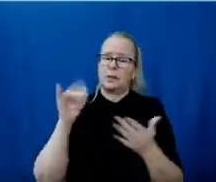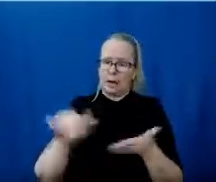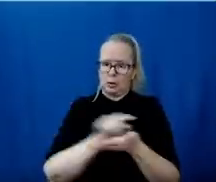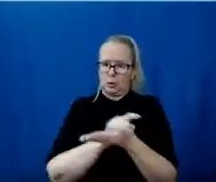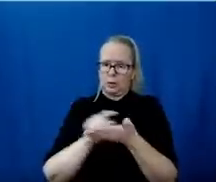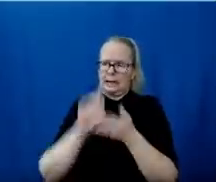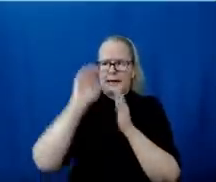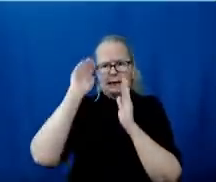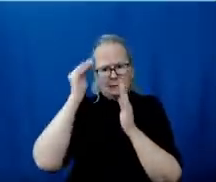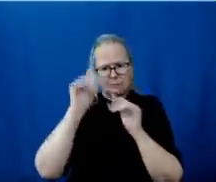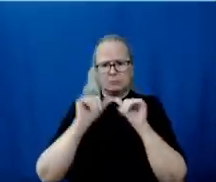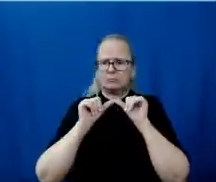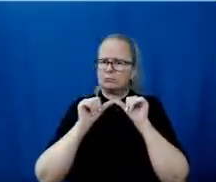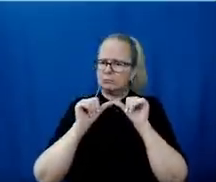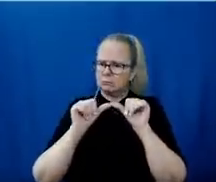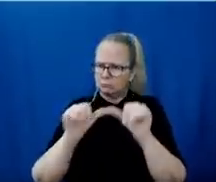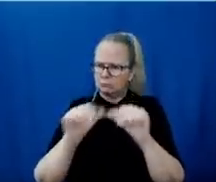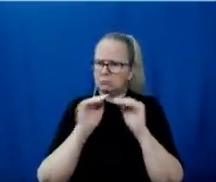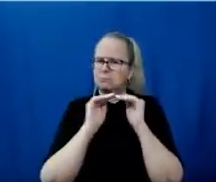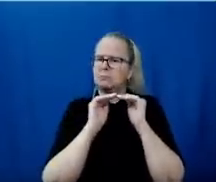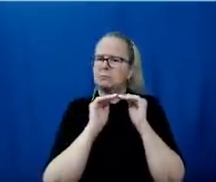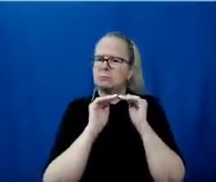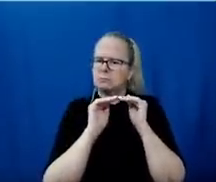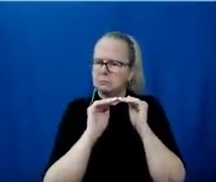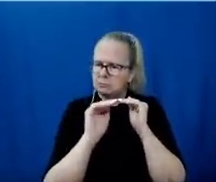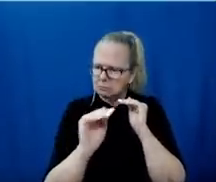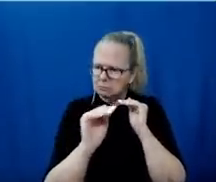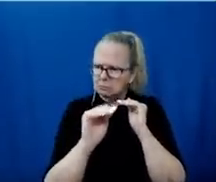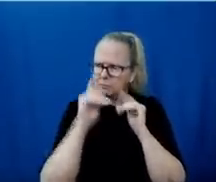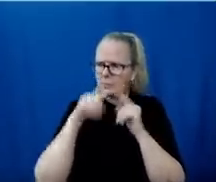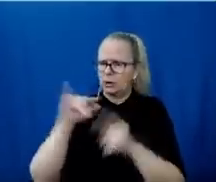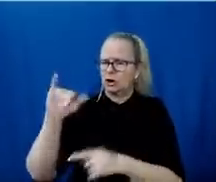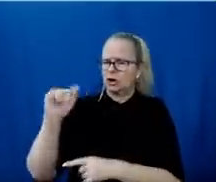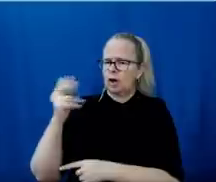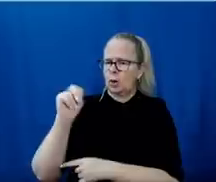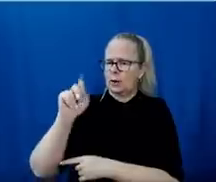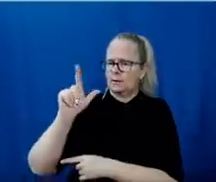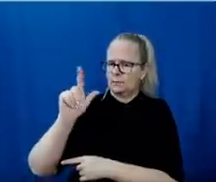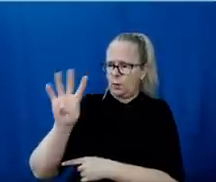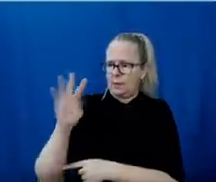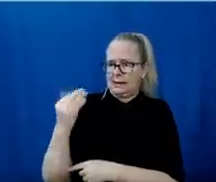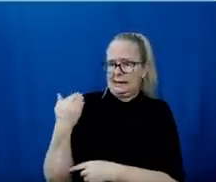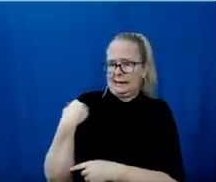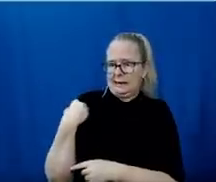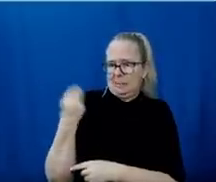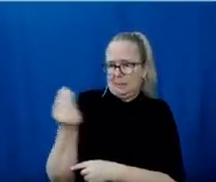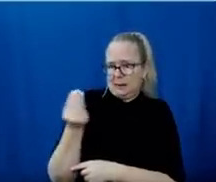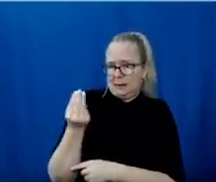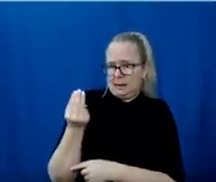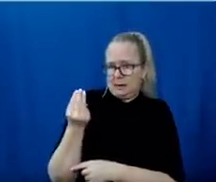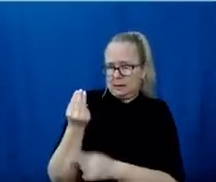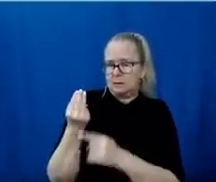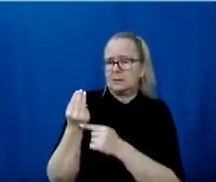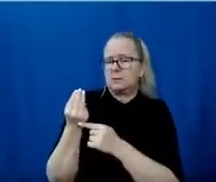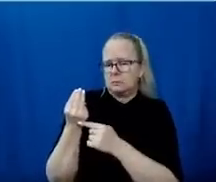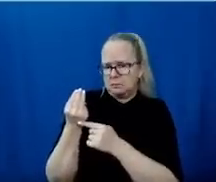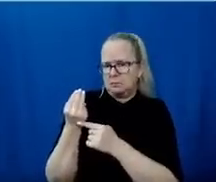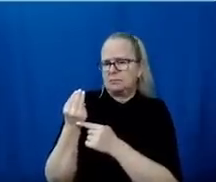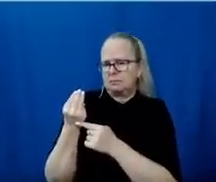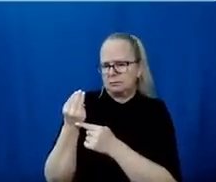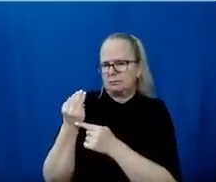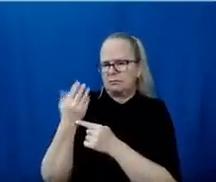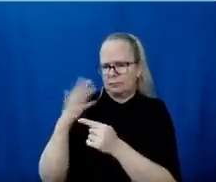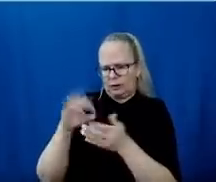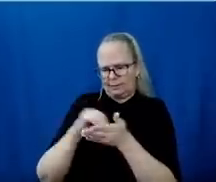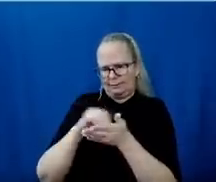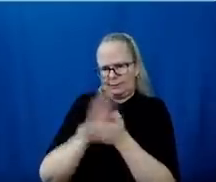The ICUs have been pretty flat over the week. Worth knowing that on the 24th of January, so Monday, we hit a pandemic